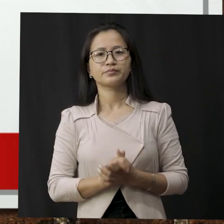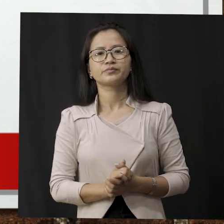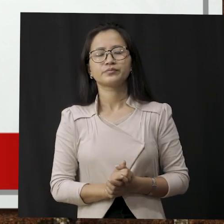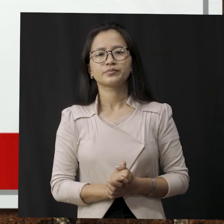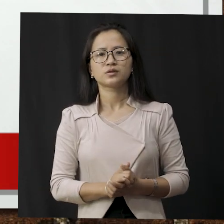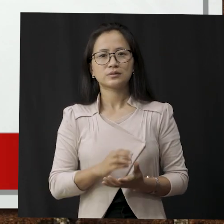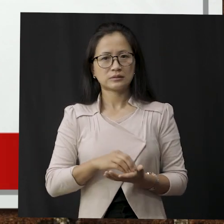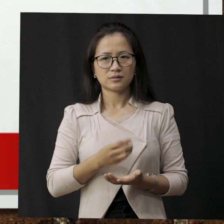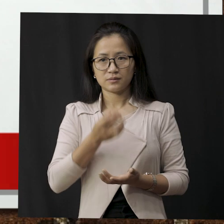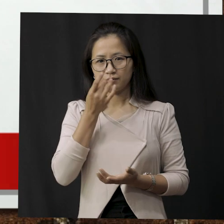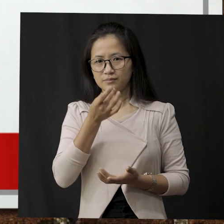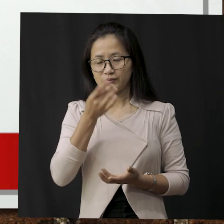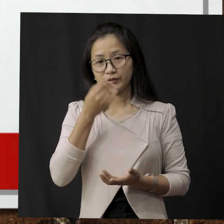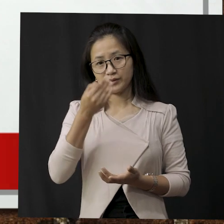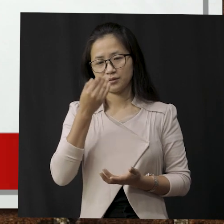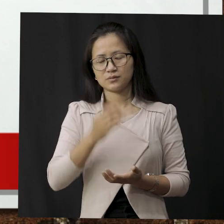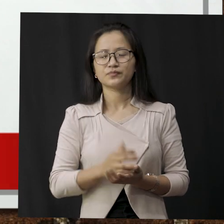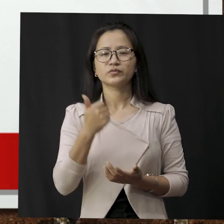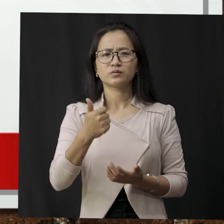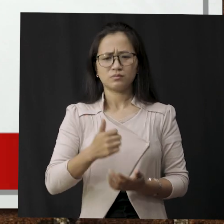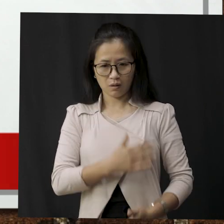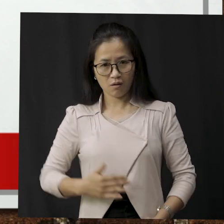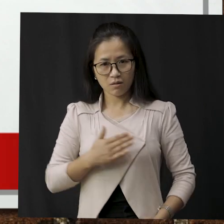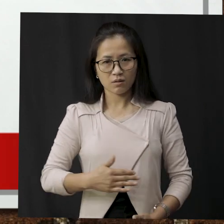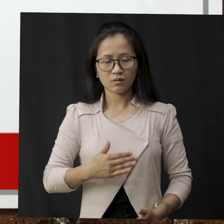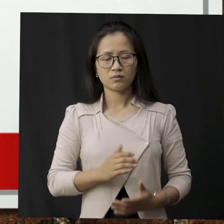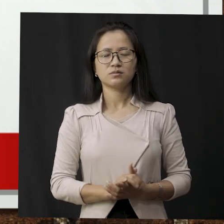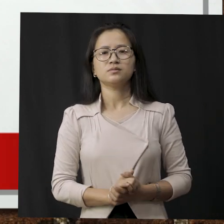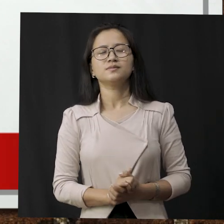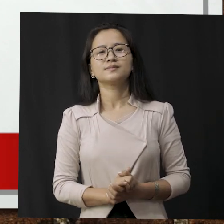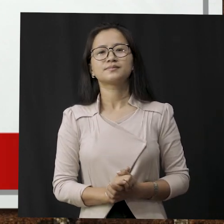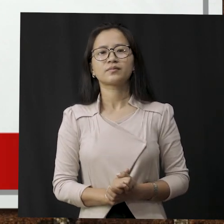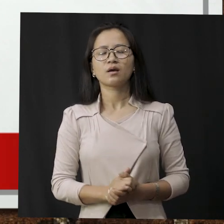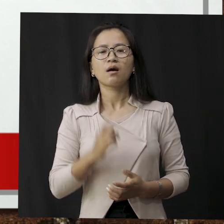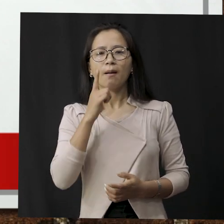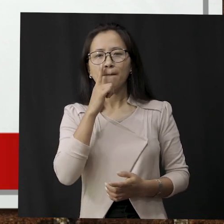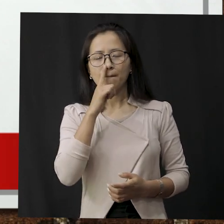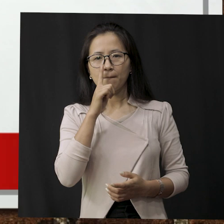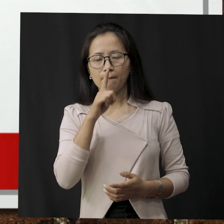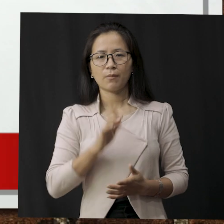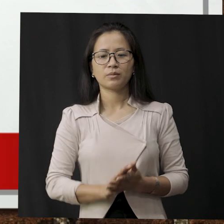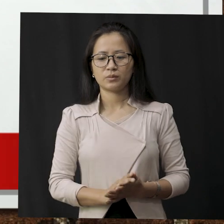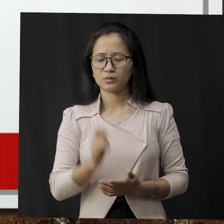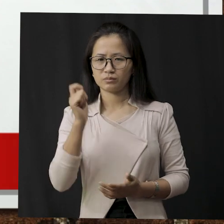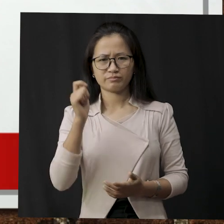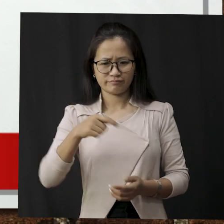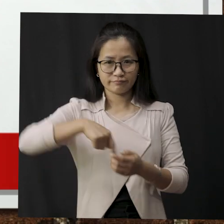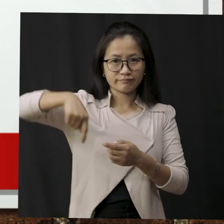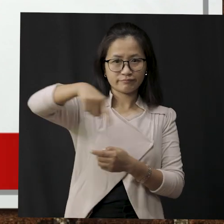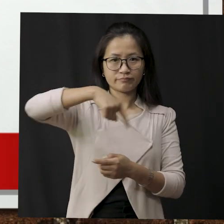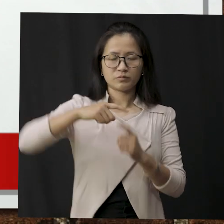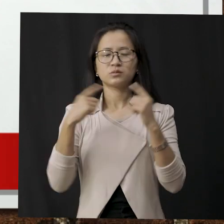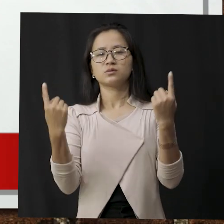look delicious, right? Are you hungry? Okay, so her mom does all this kitchen work